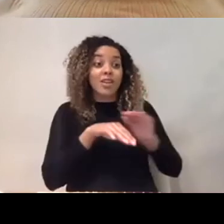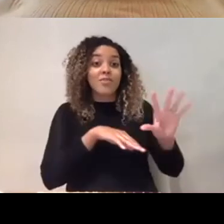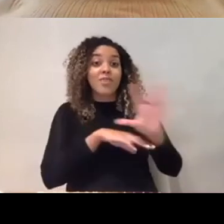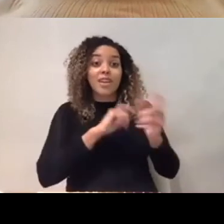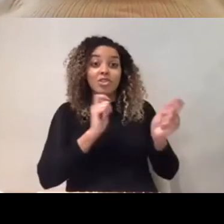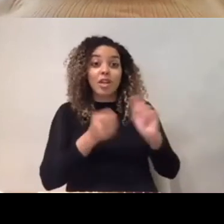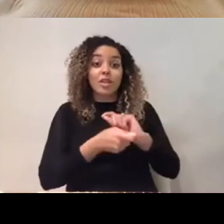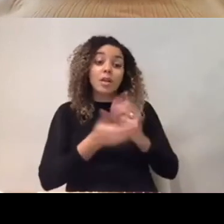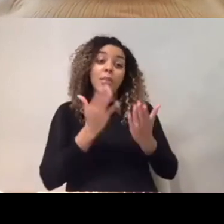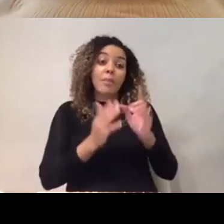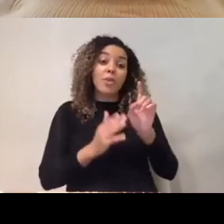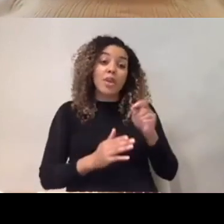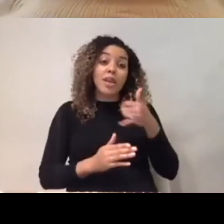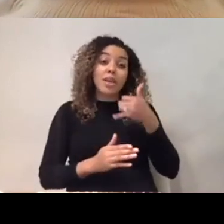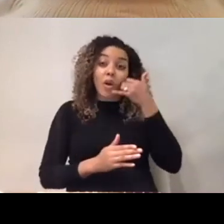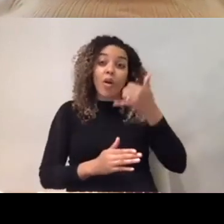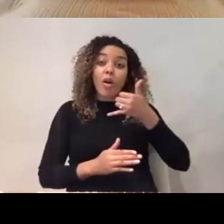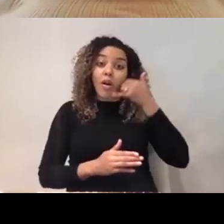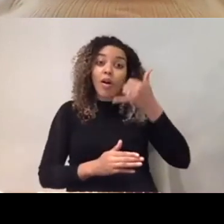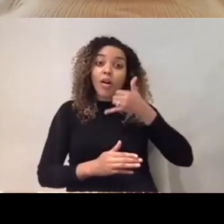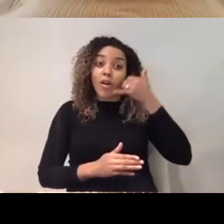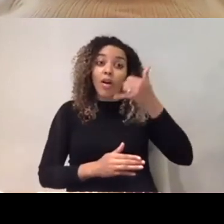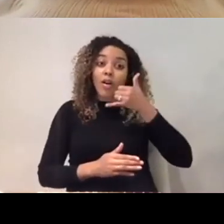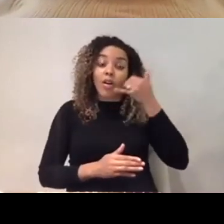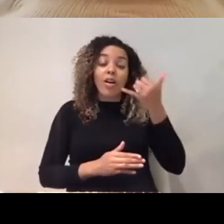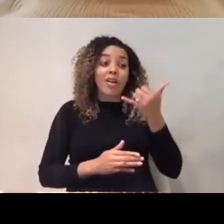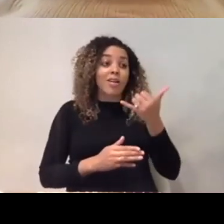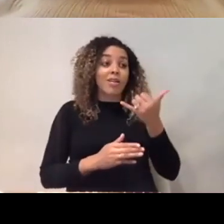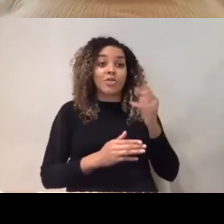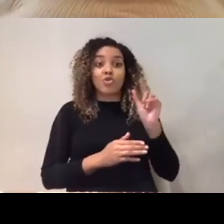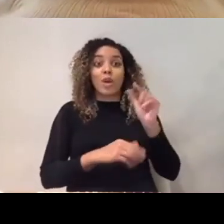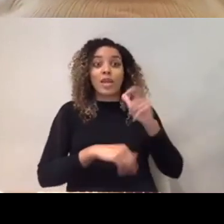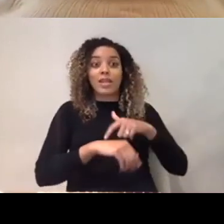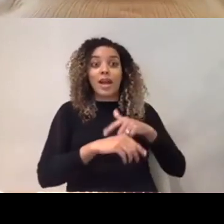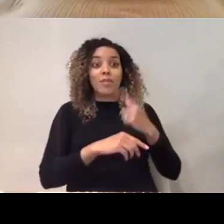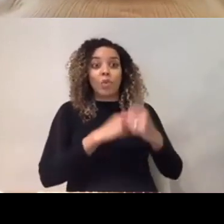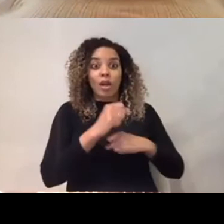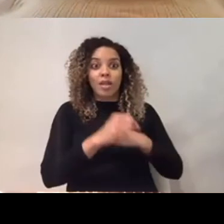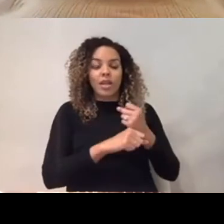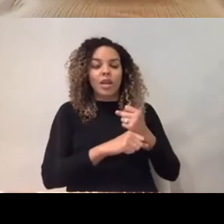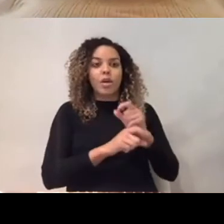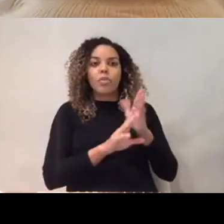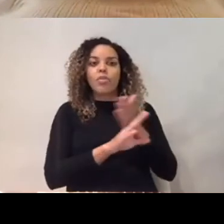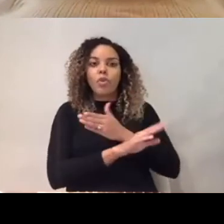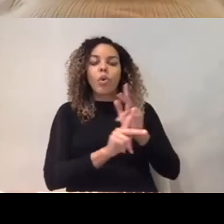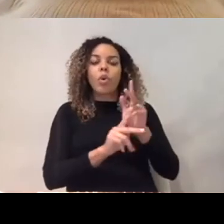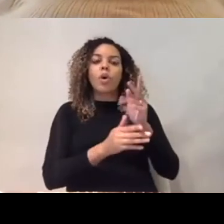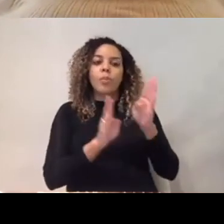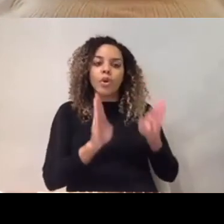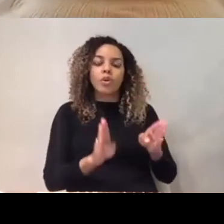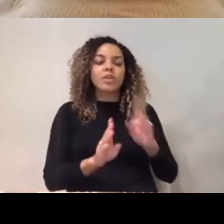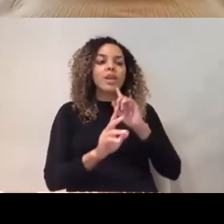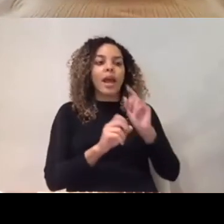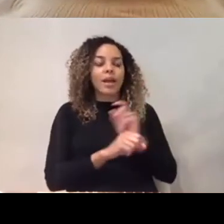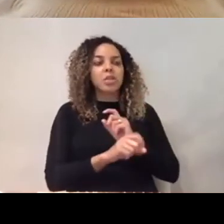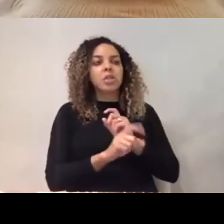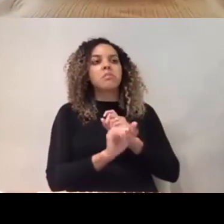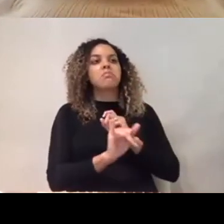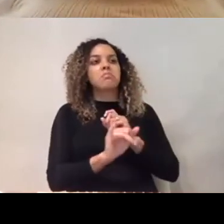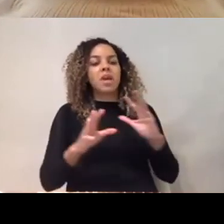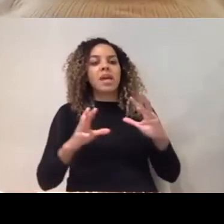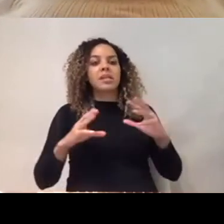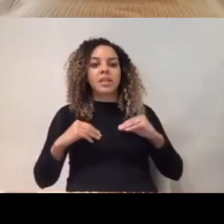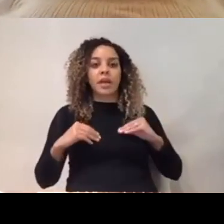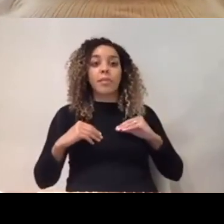phone calls over a year to just before the idea sinks in. But I think for me, the big goal